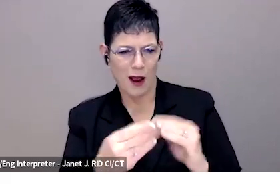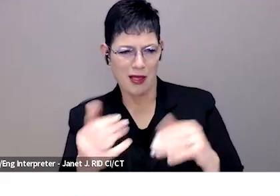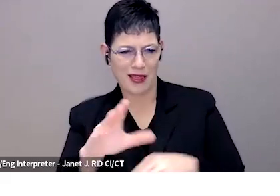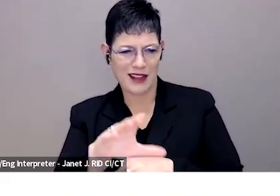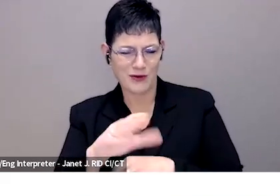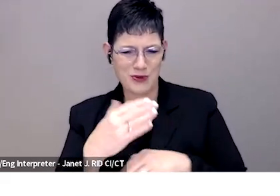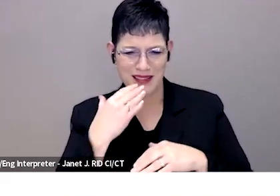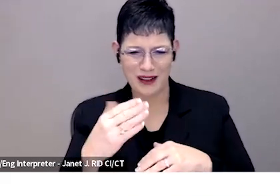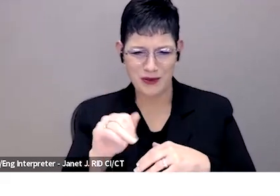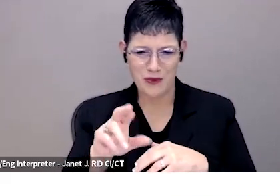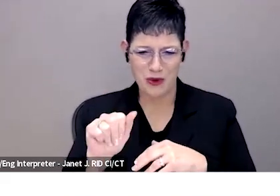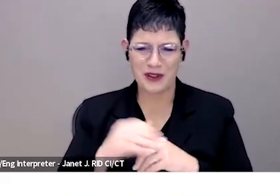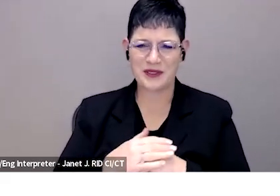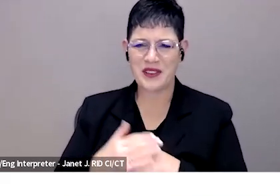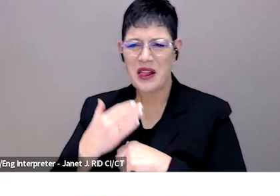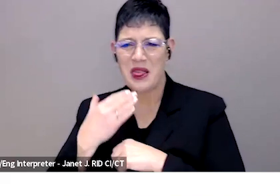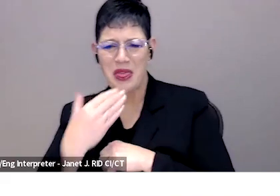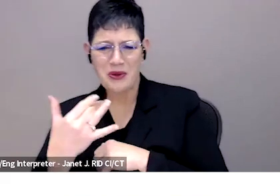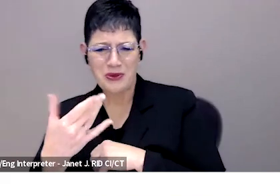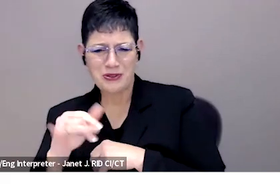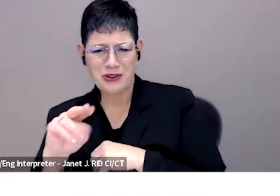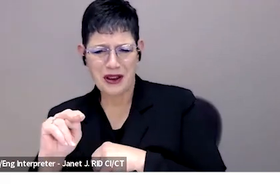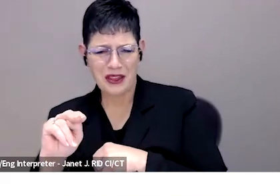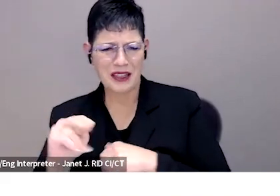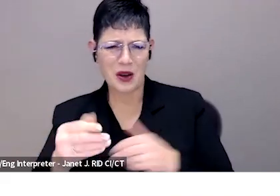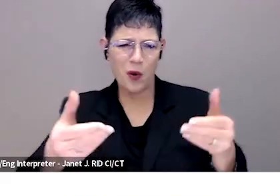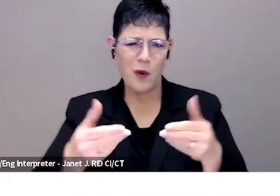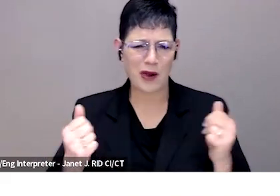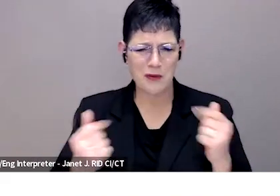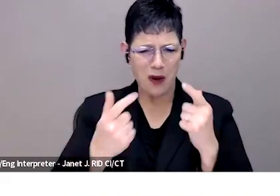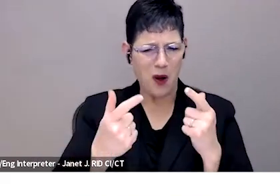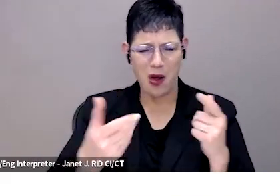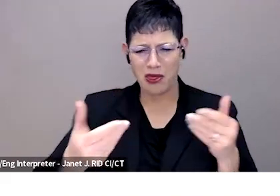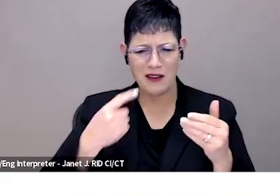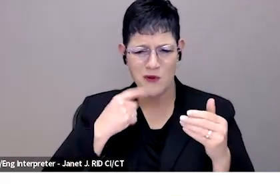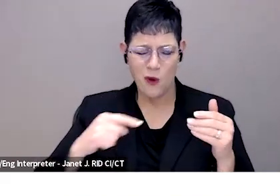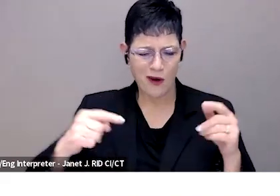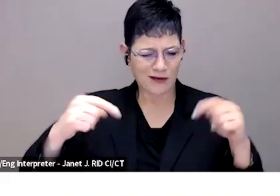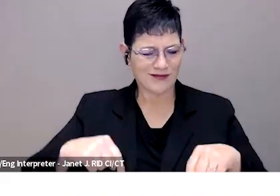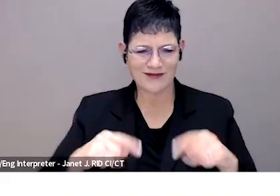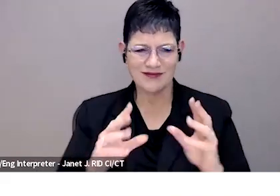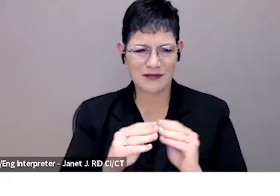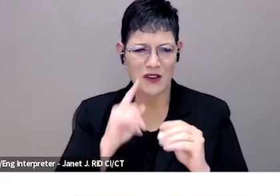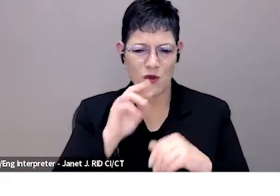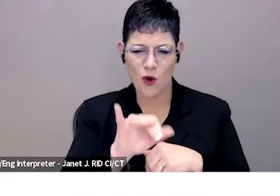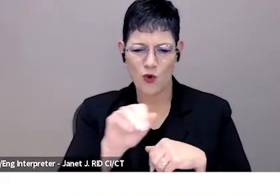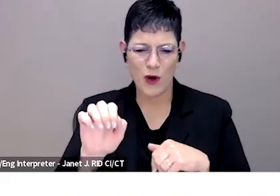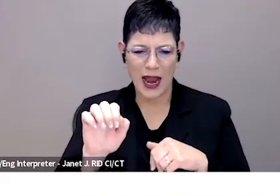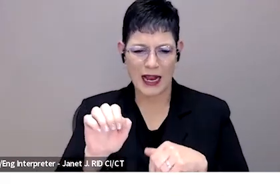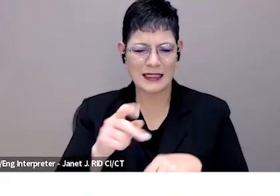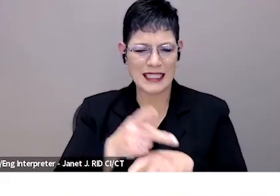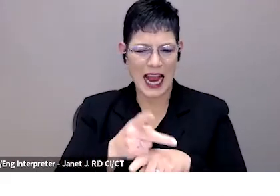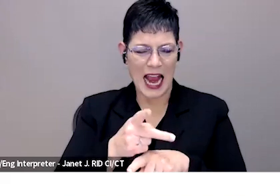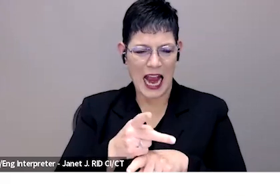afternoon. Thank you, Jonathan, and welcome everybody. And thank you for joining today's meeting of the RAISE Family Caregiving